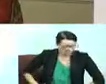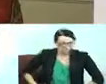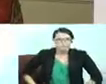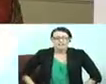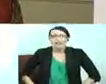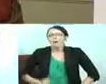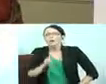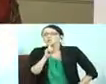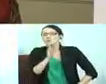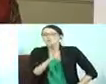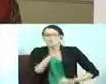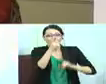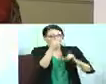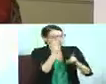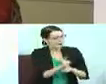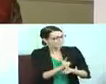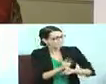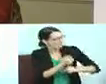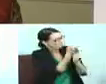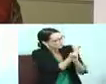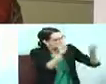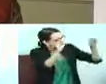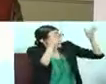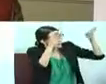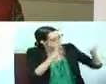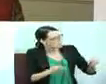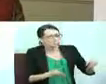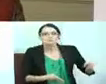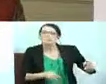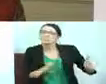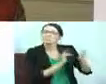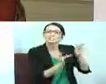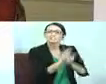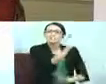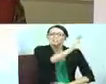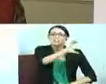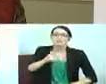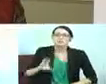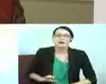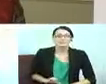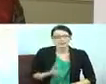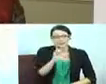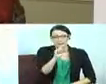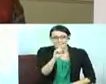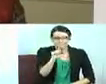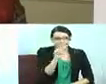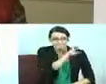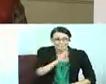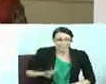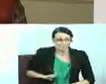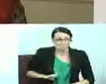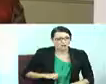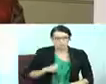our true and rightful emancipator, Jesus Christ, Emmanuel,